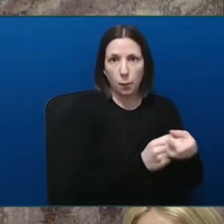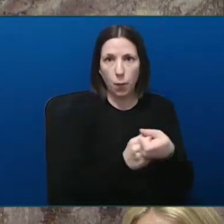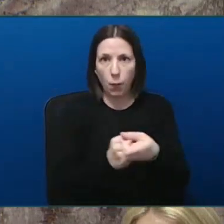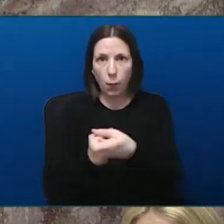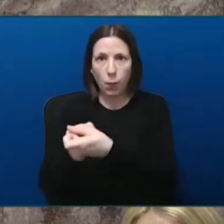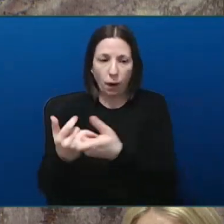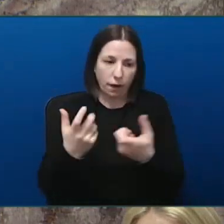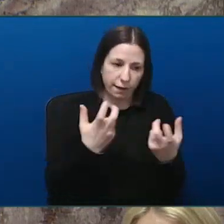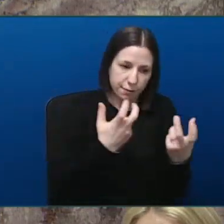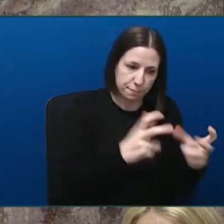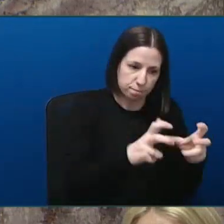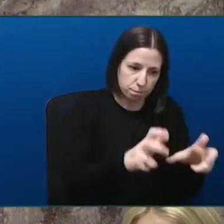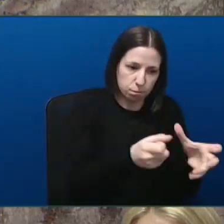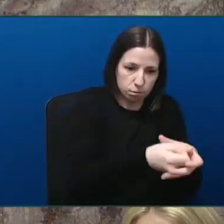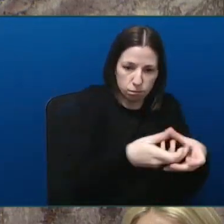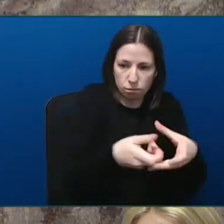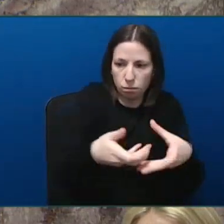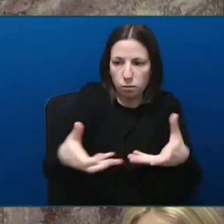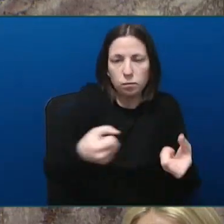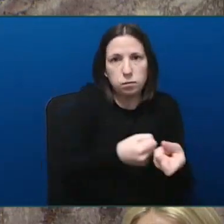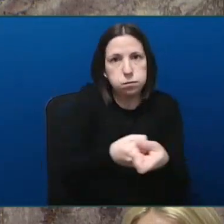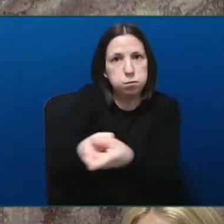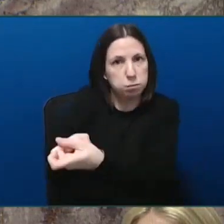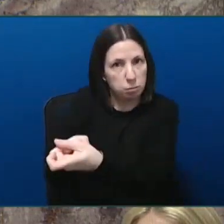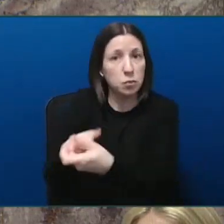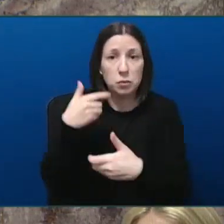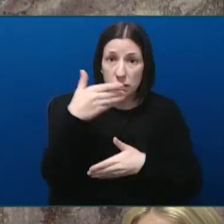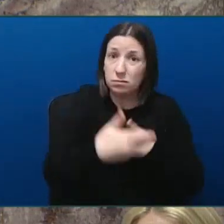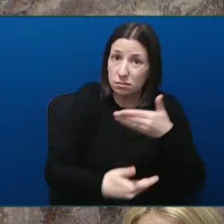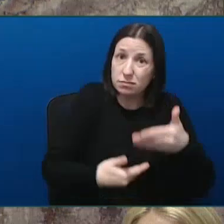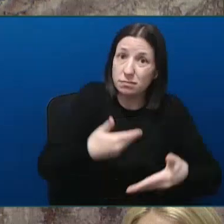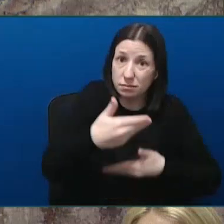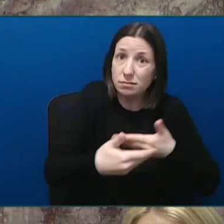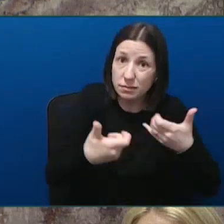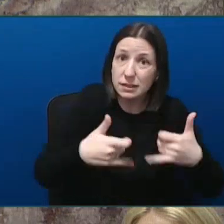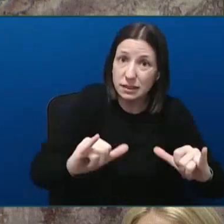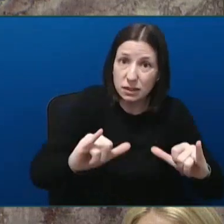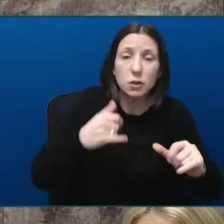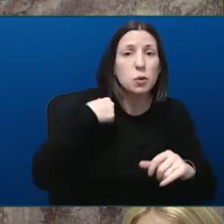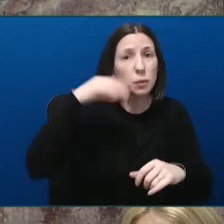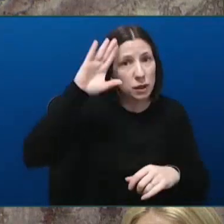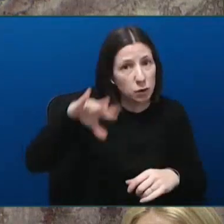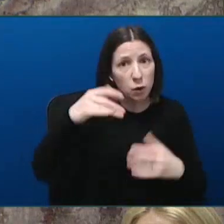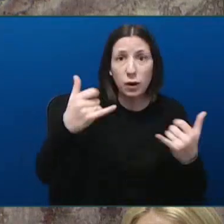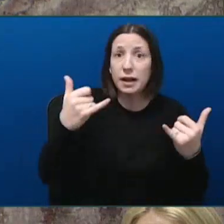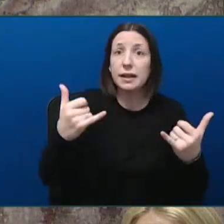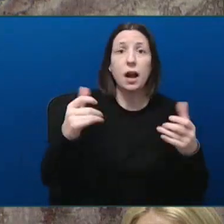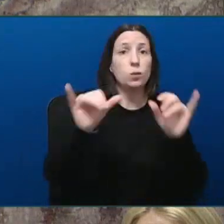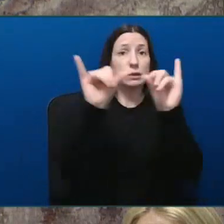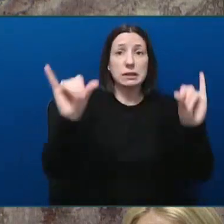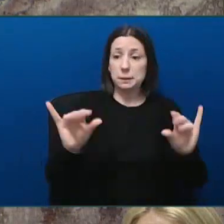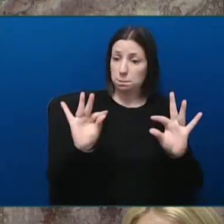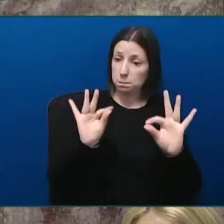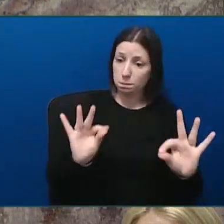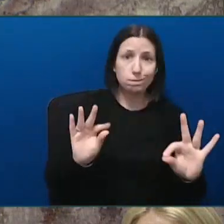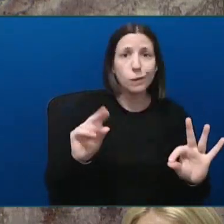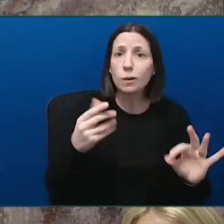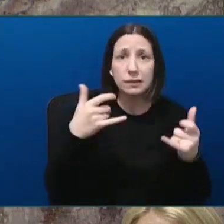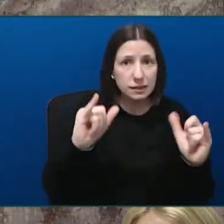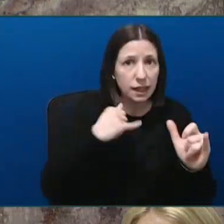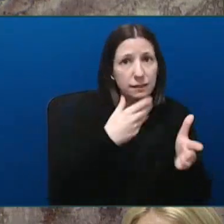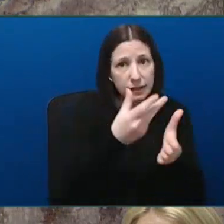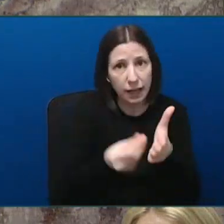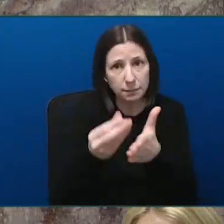is underway. And I think there's no question. We all know that there are gaps in that system. Members, let's hear the answer, please.